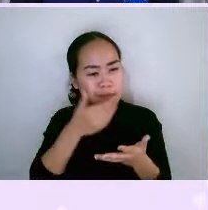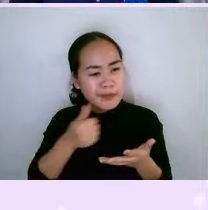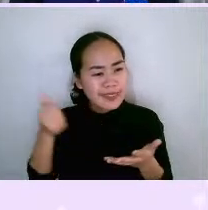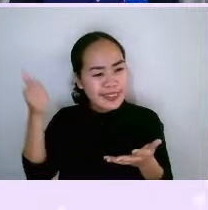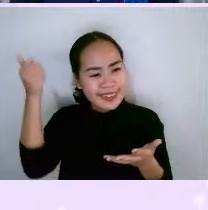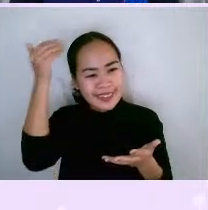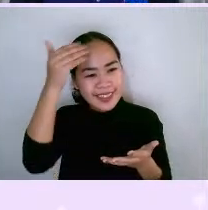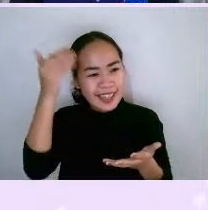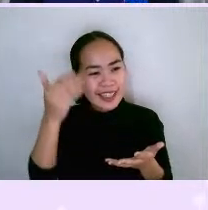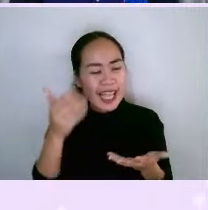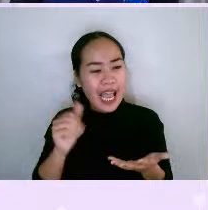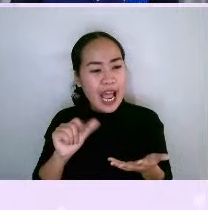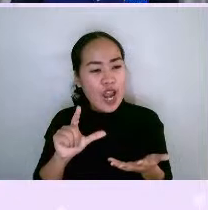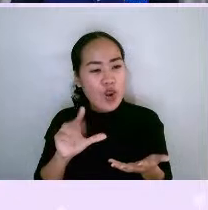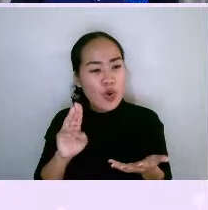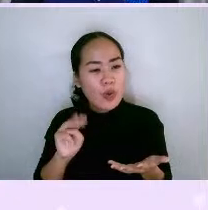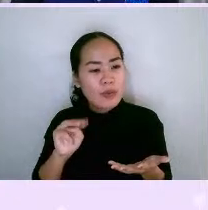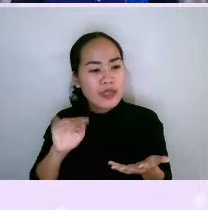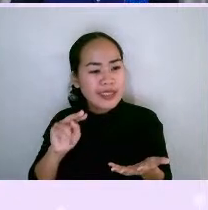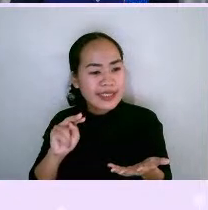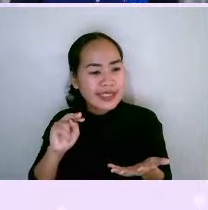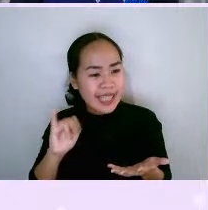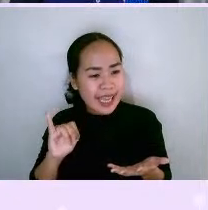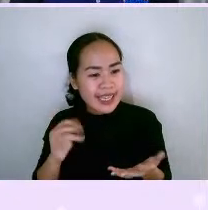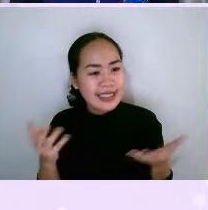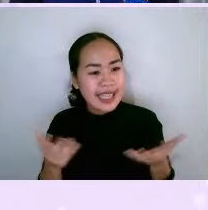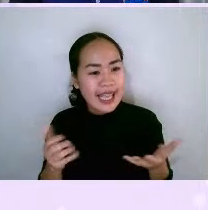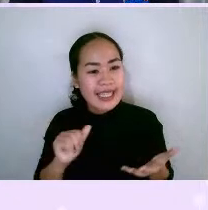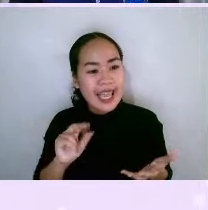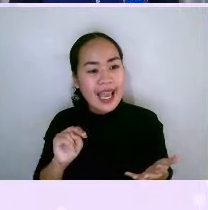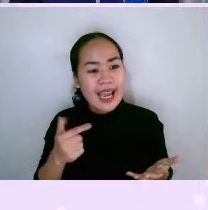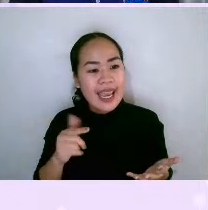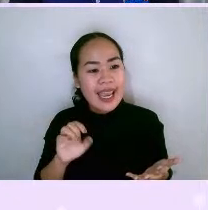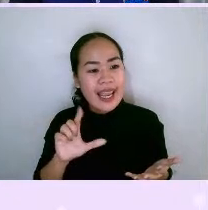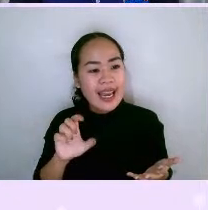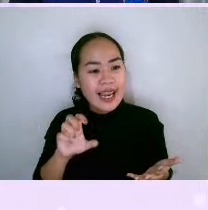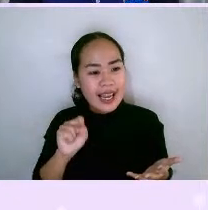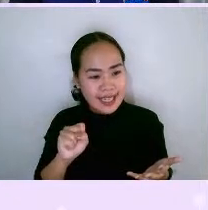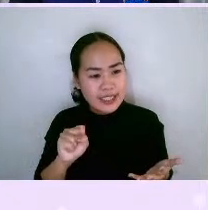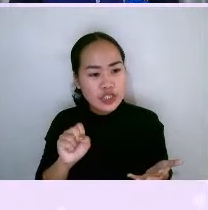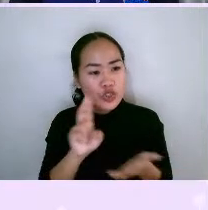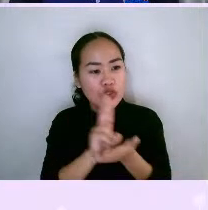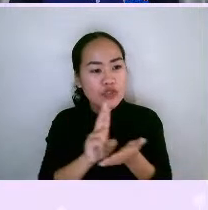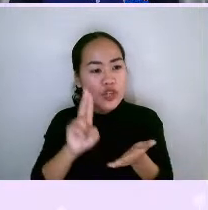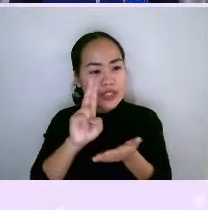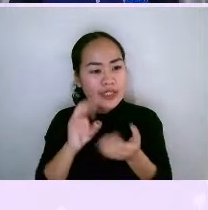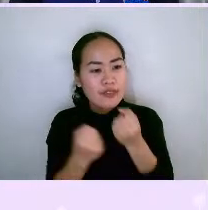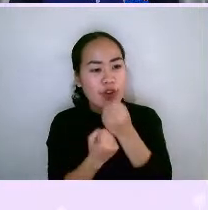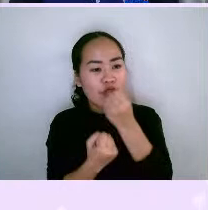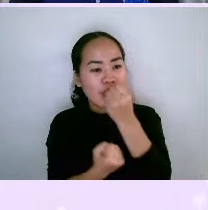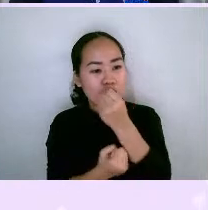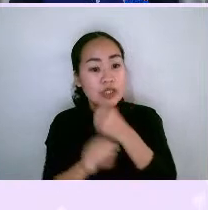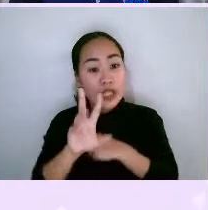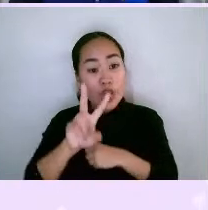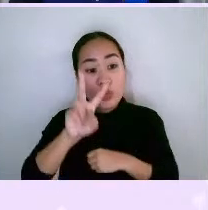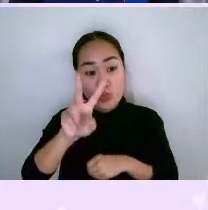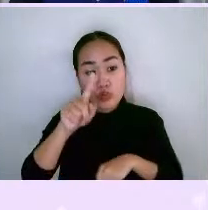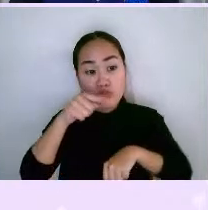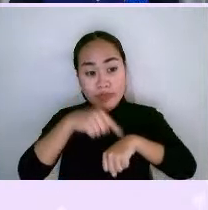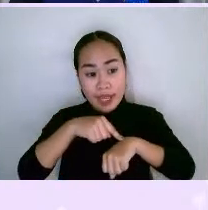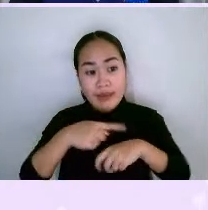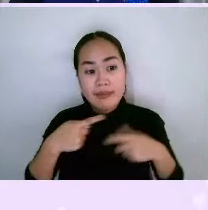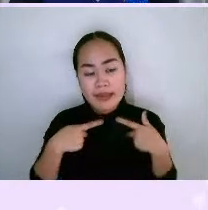Year 2022 ng Angeles University Foundation. She is also a two-time PAGASA Group Awardee